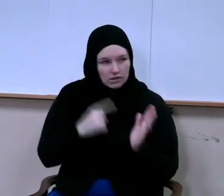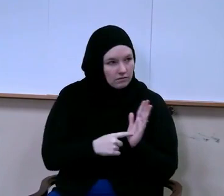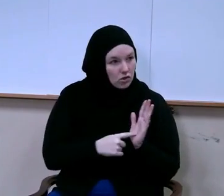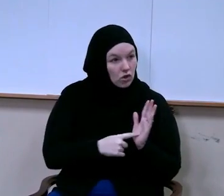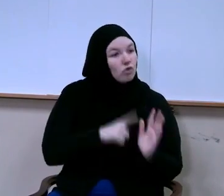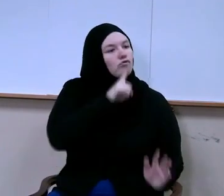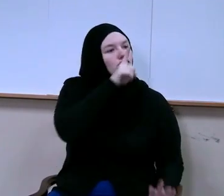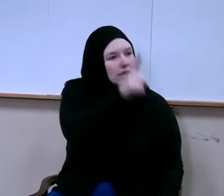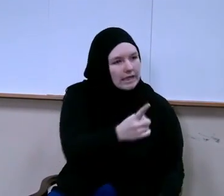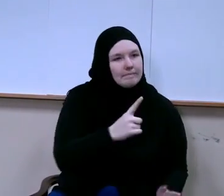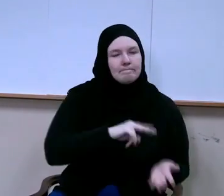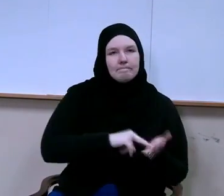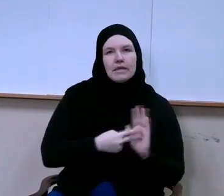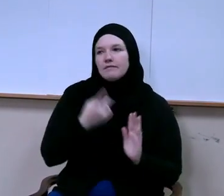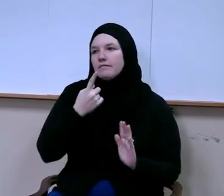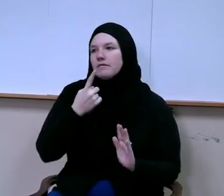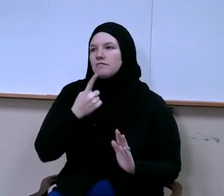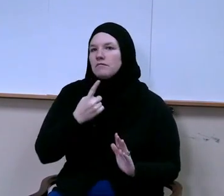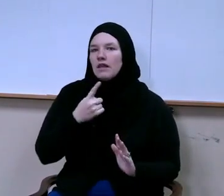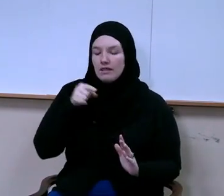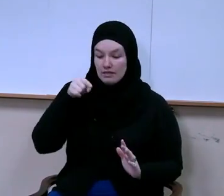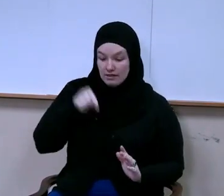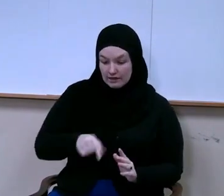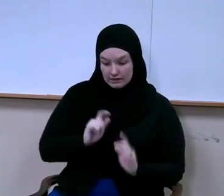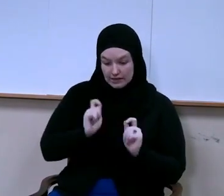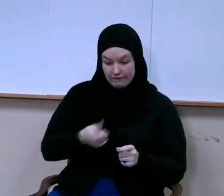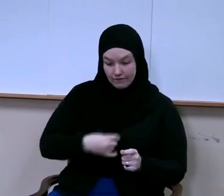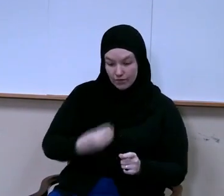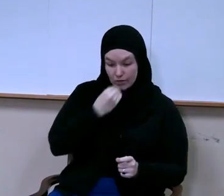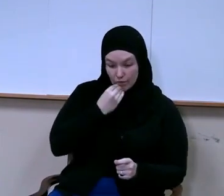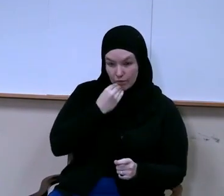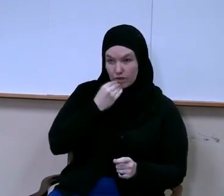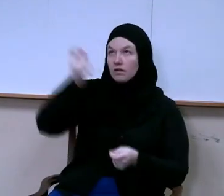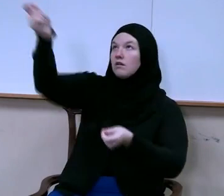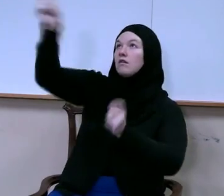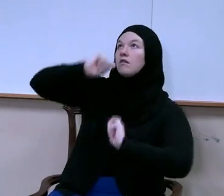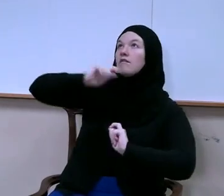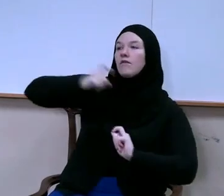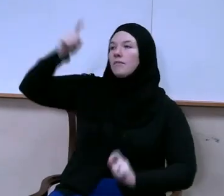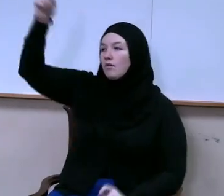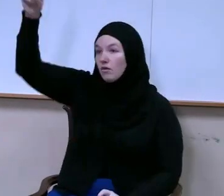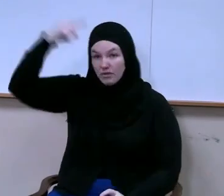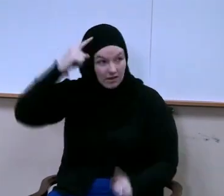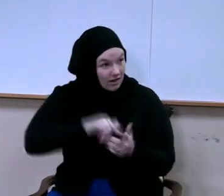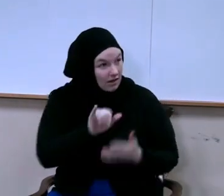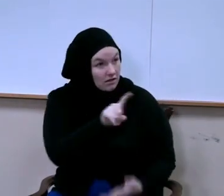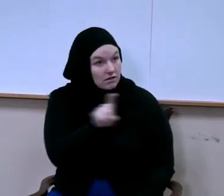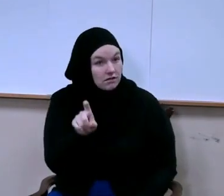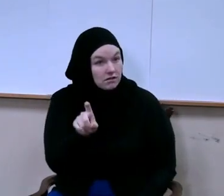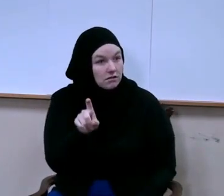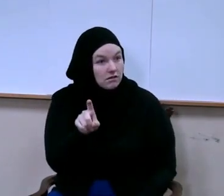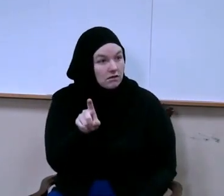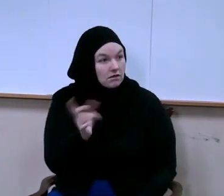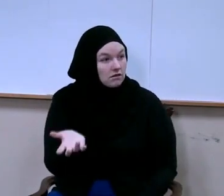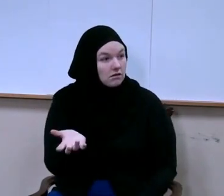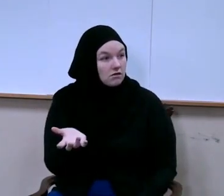right? Do we really mean it? Do we think about it? That this gift of provision and food is not